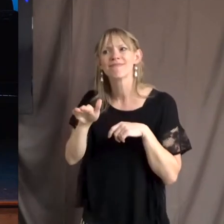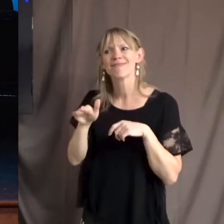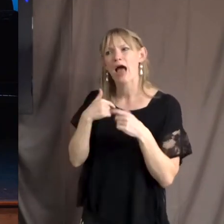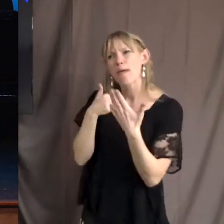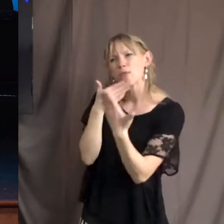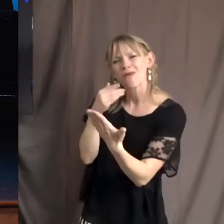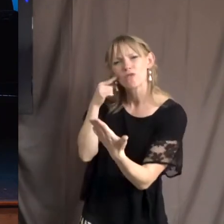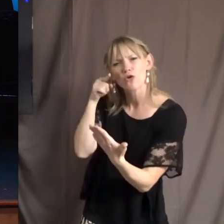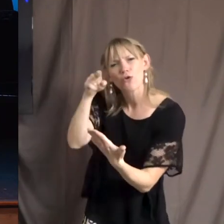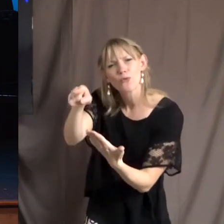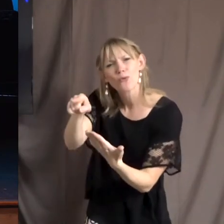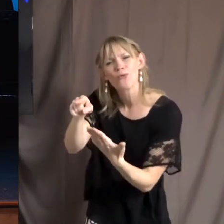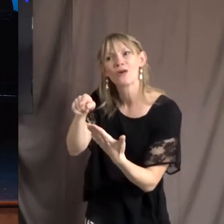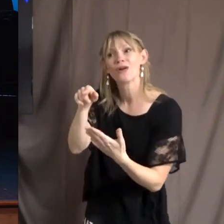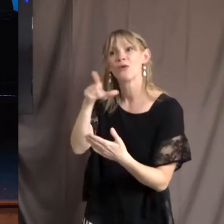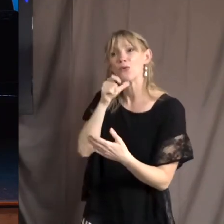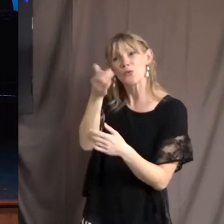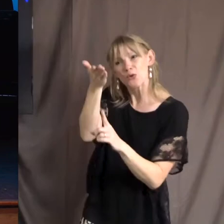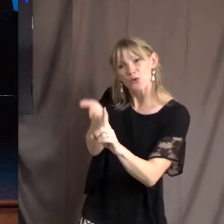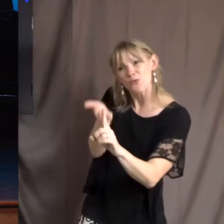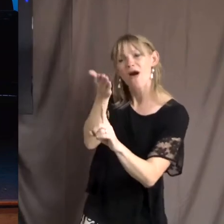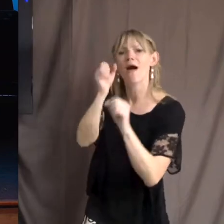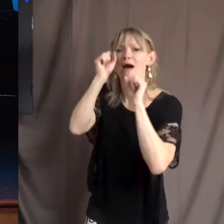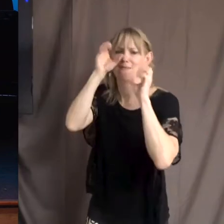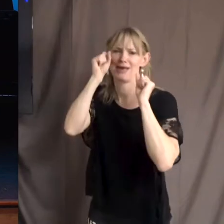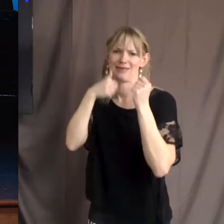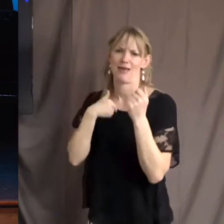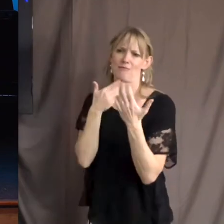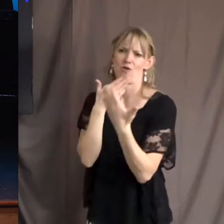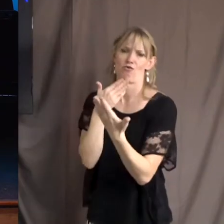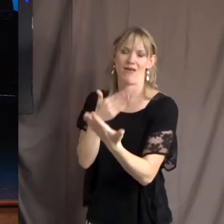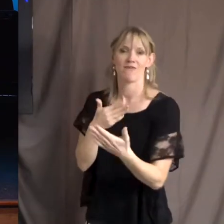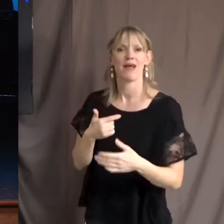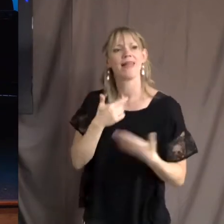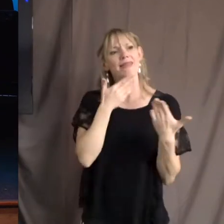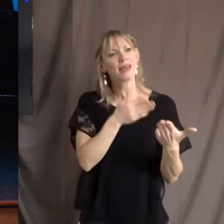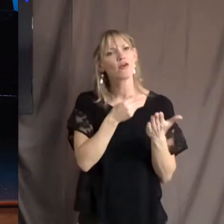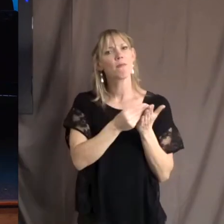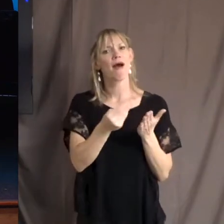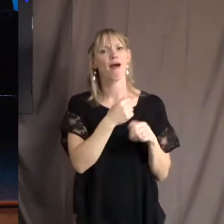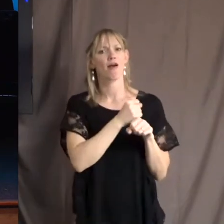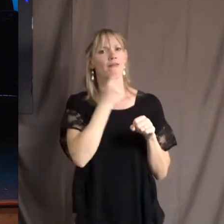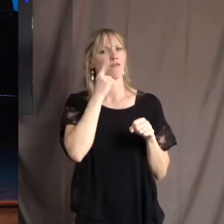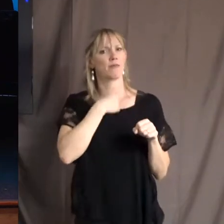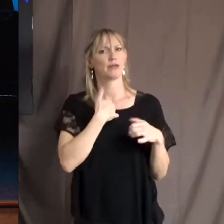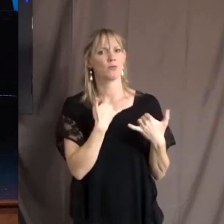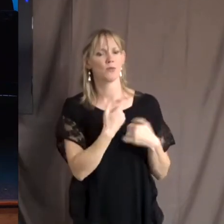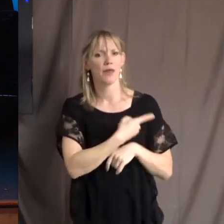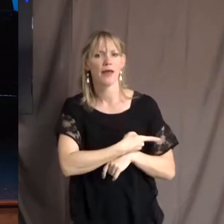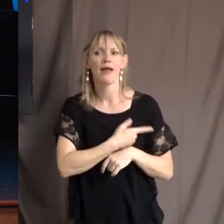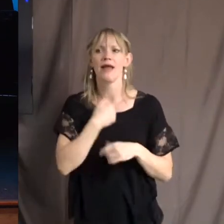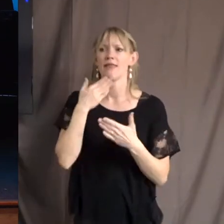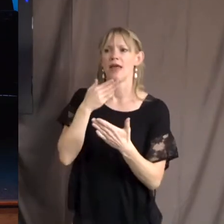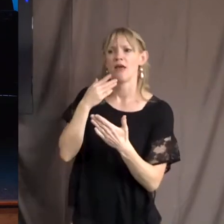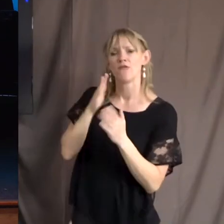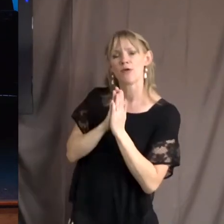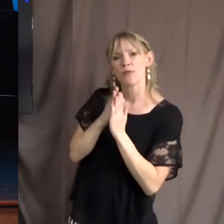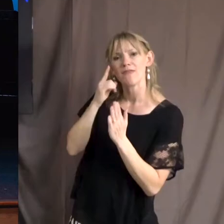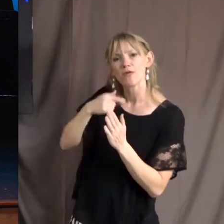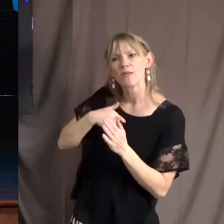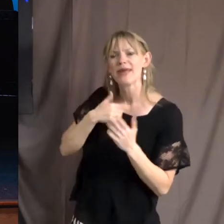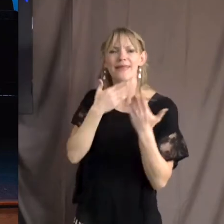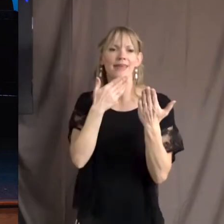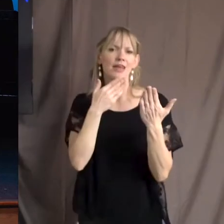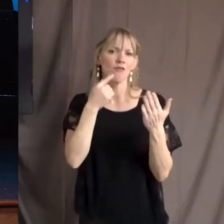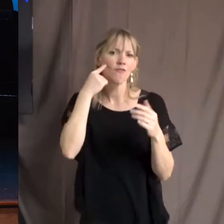Who you are is so amazing. I'm so grateful. Thank you for buying me coffee today, or thank you for your prayers, or thank you for being